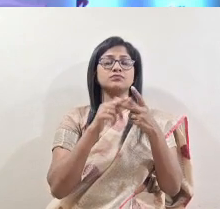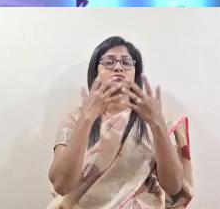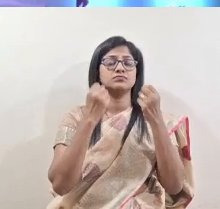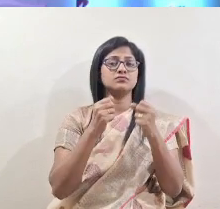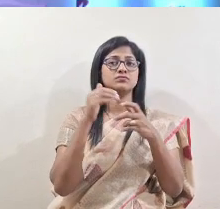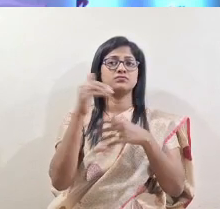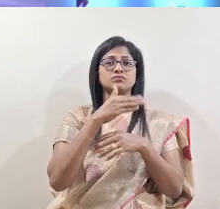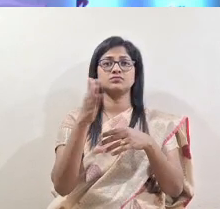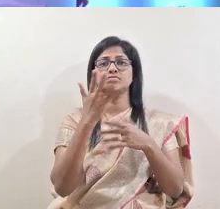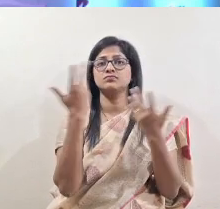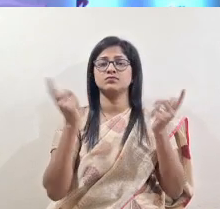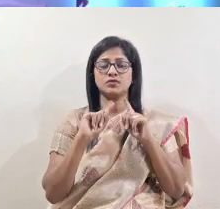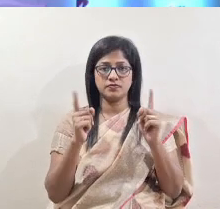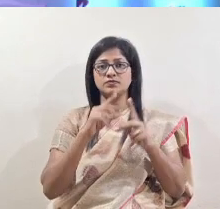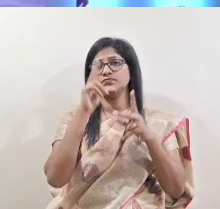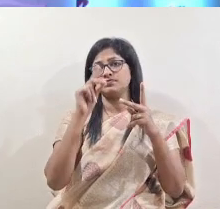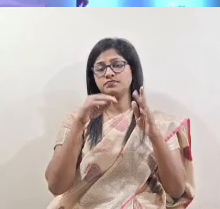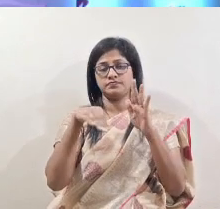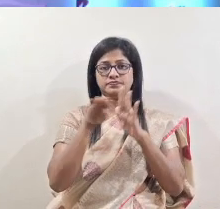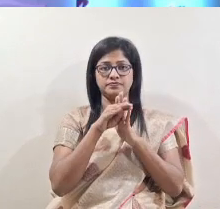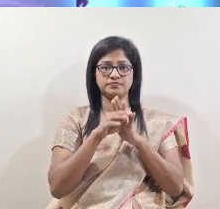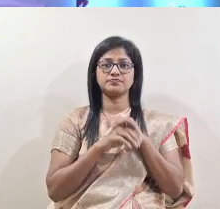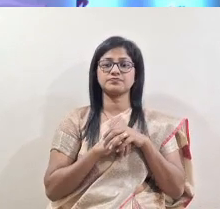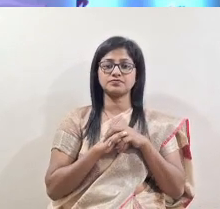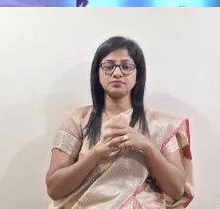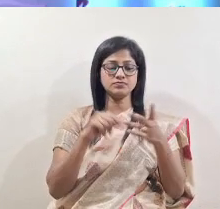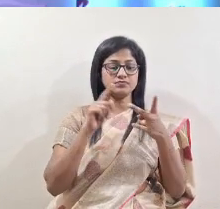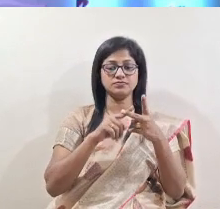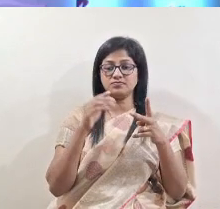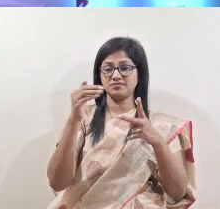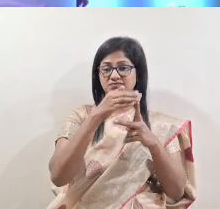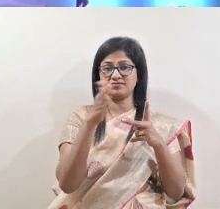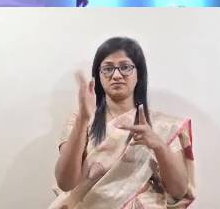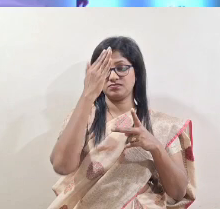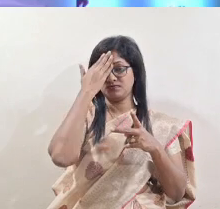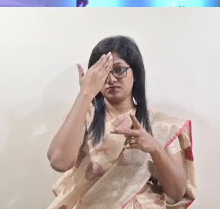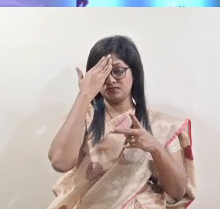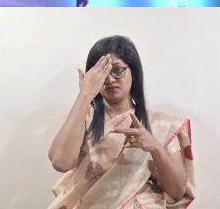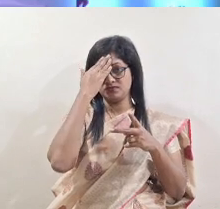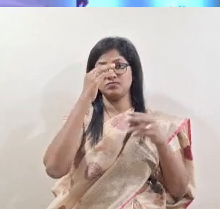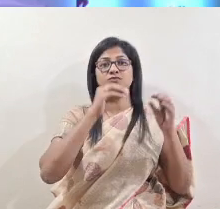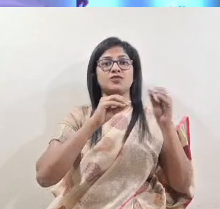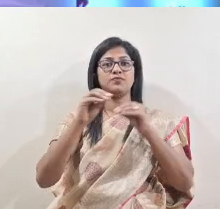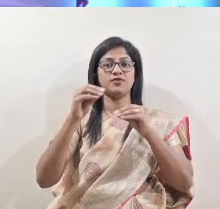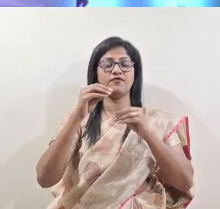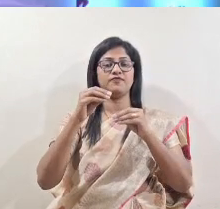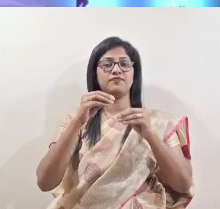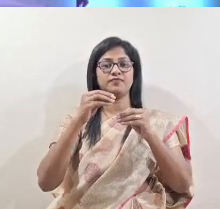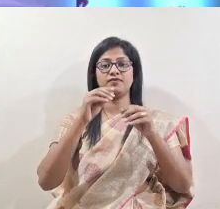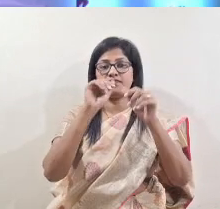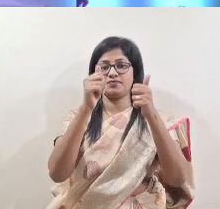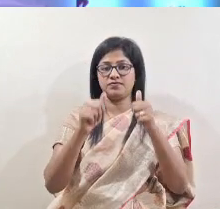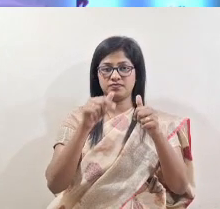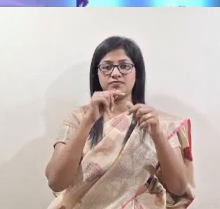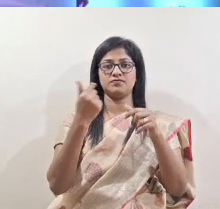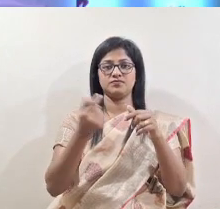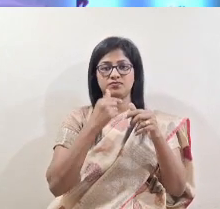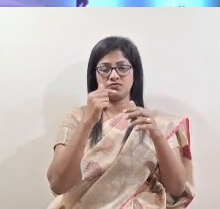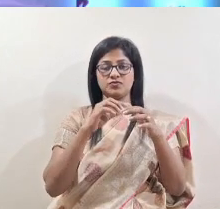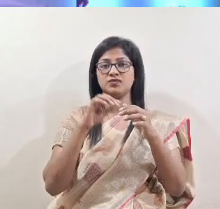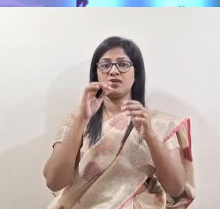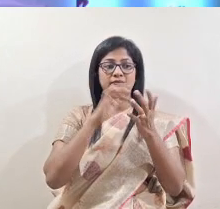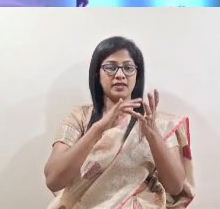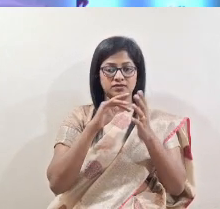liking, wanting to move to, is given in the second level. Once the direction is known, then the movement model is a set of heuristics that we have developed